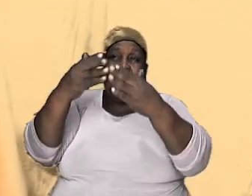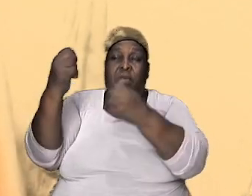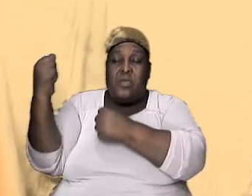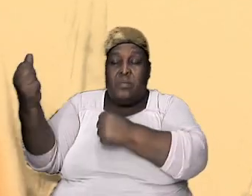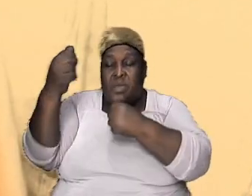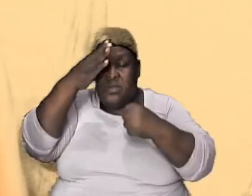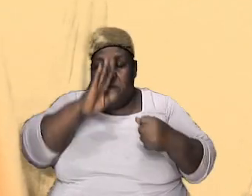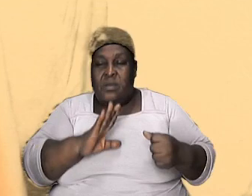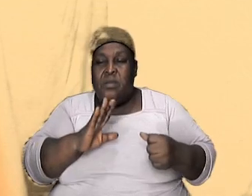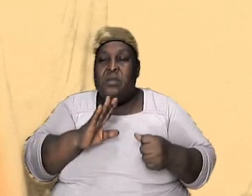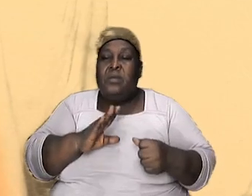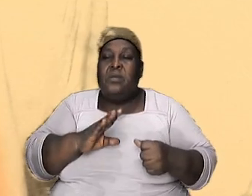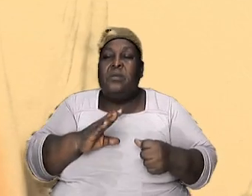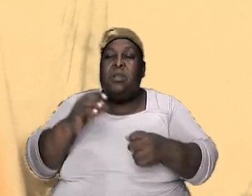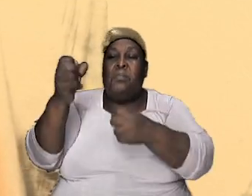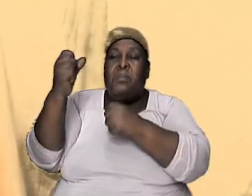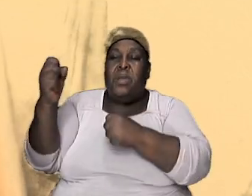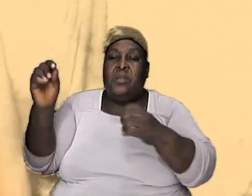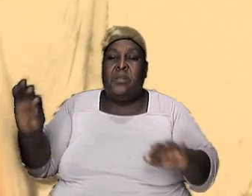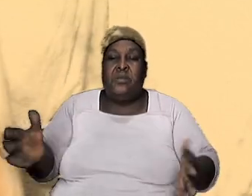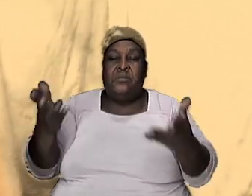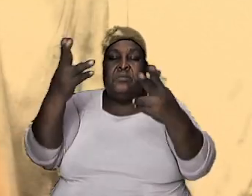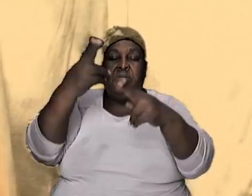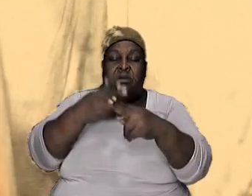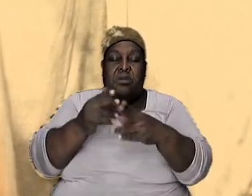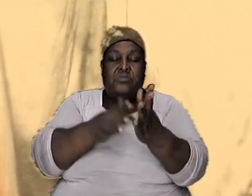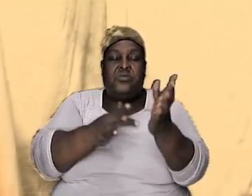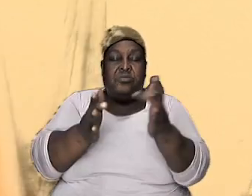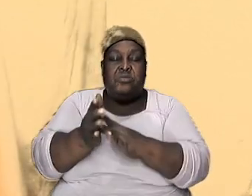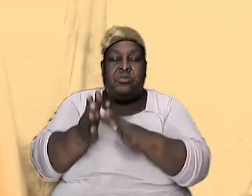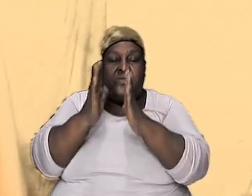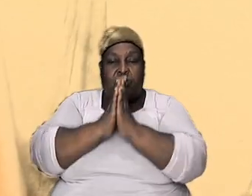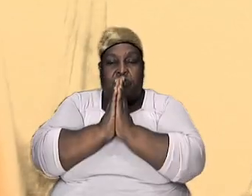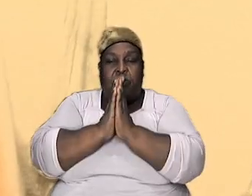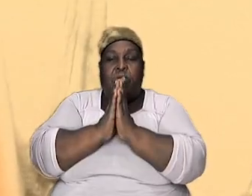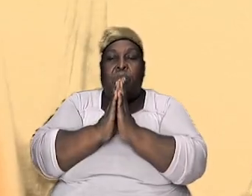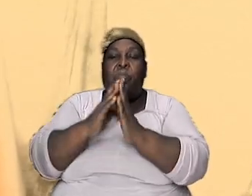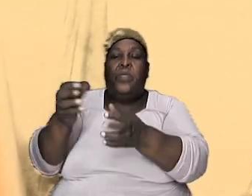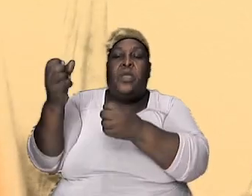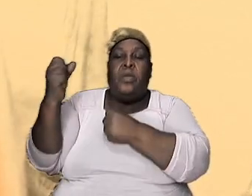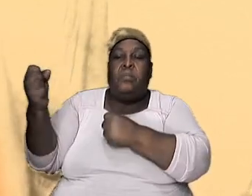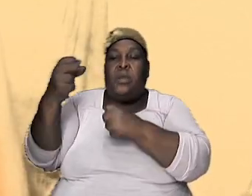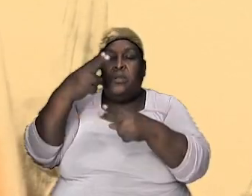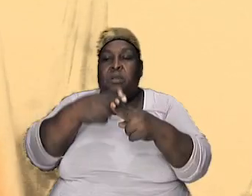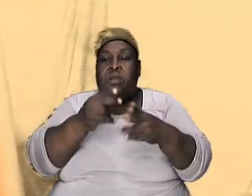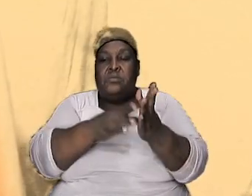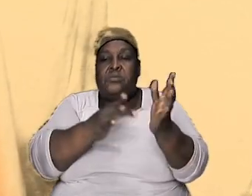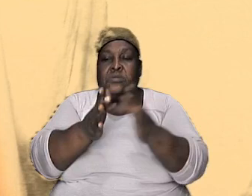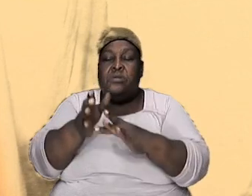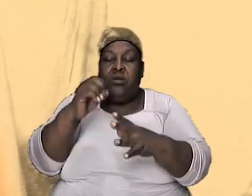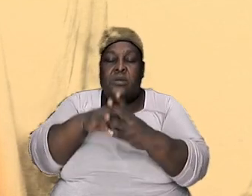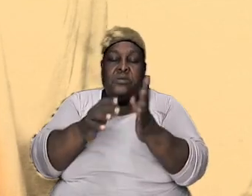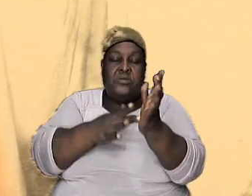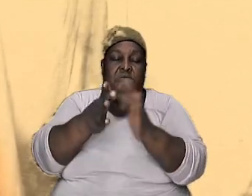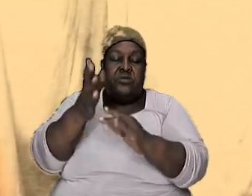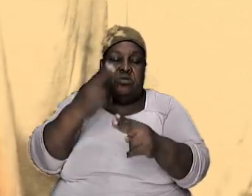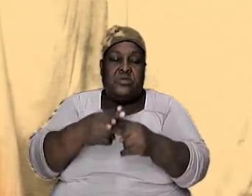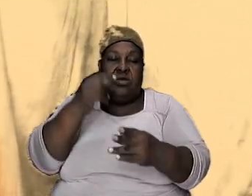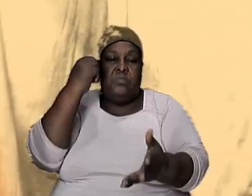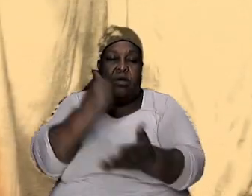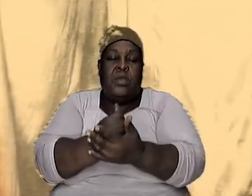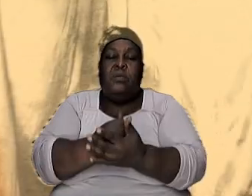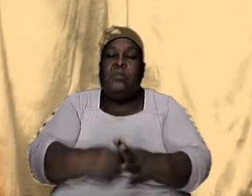God. In the mighty and exalted name of Jesus, we pray. In the mighty name of Jesus, in Jesus' name,